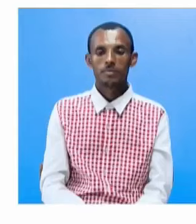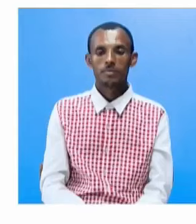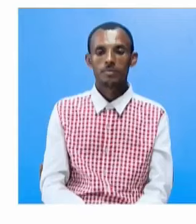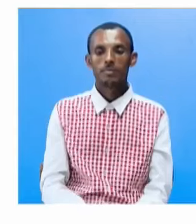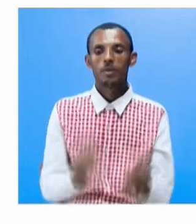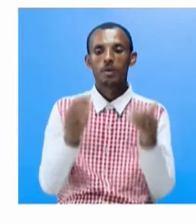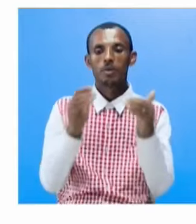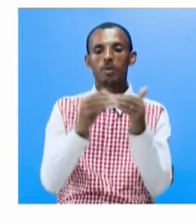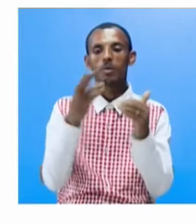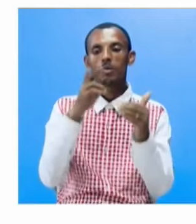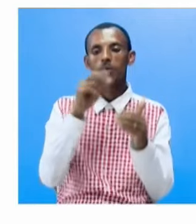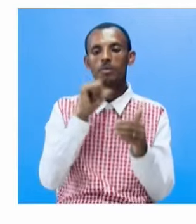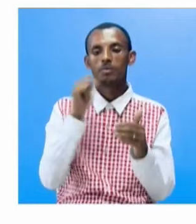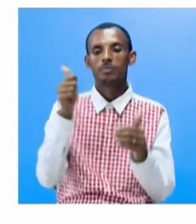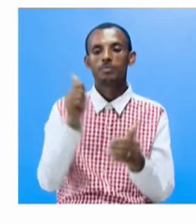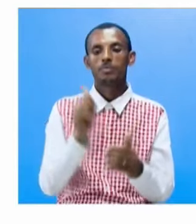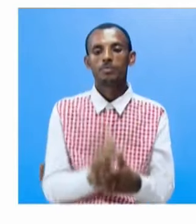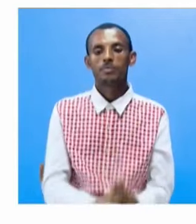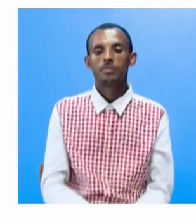congruent?